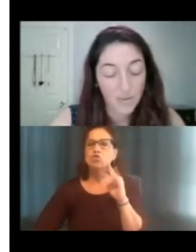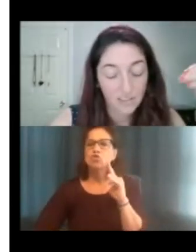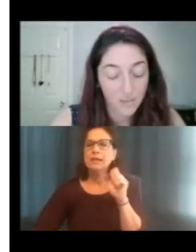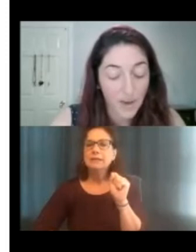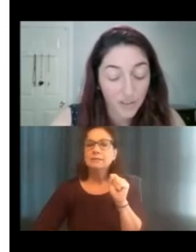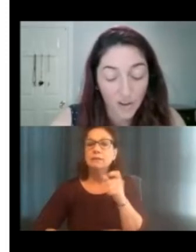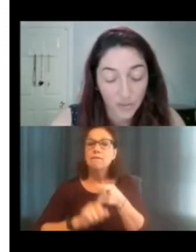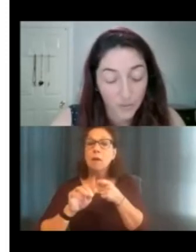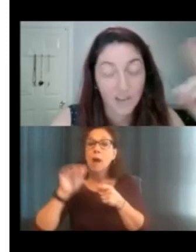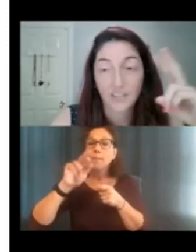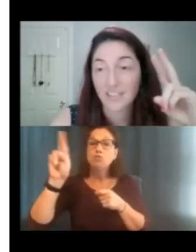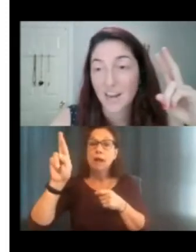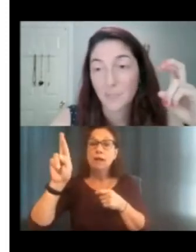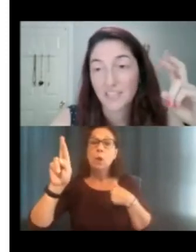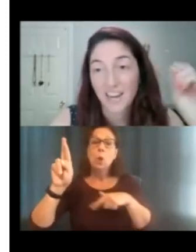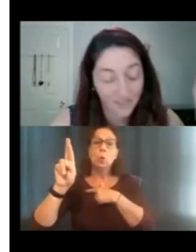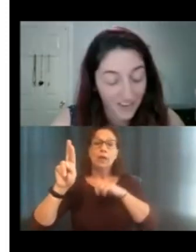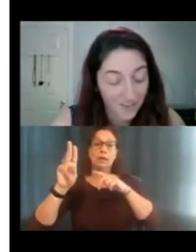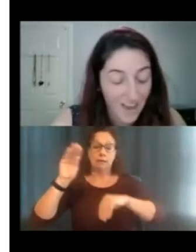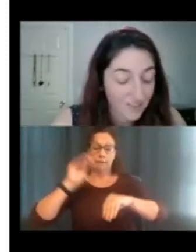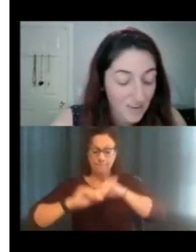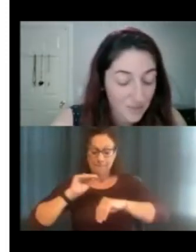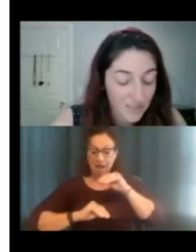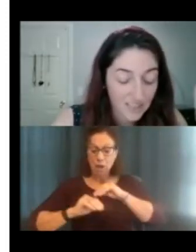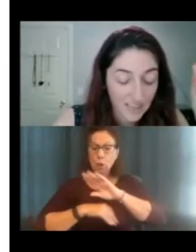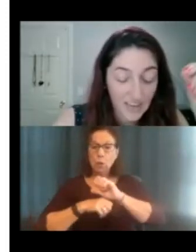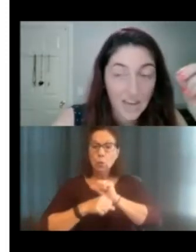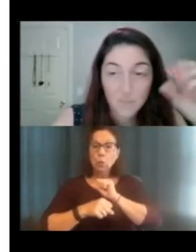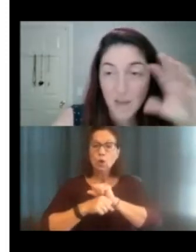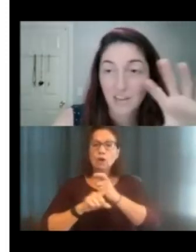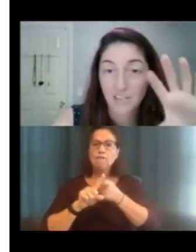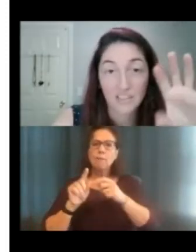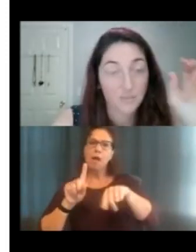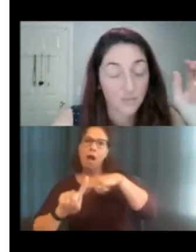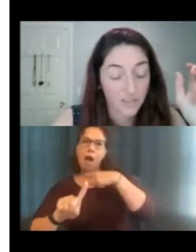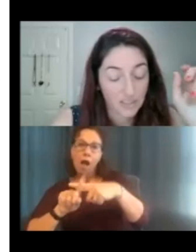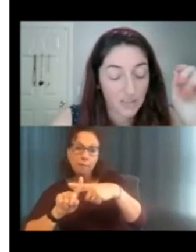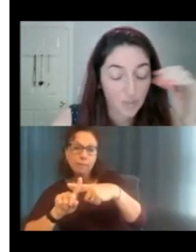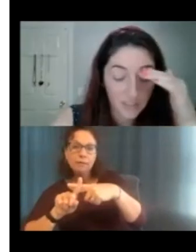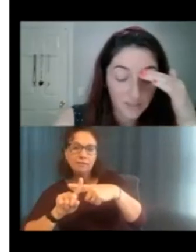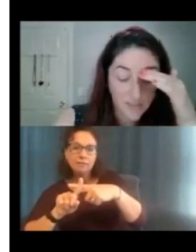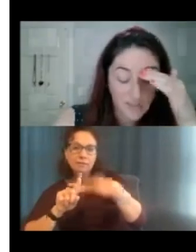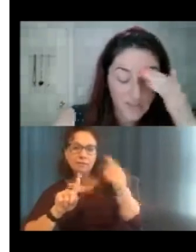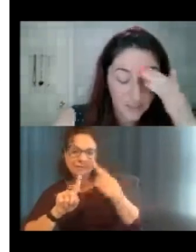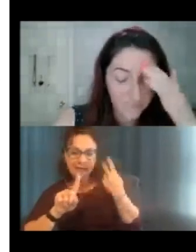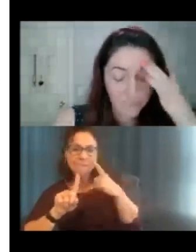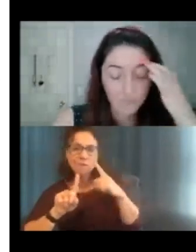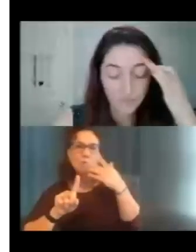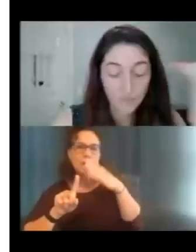So we basically compiled all of the work on this upside of having nightmares and mapped it onto this differential susceptibility